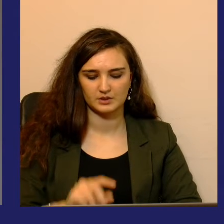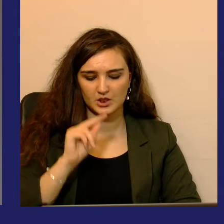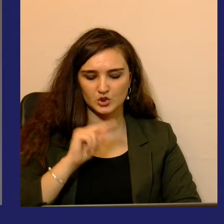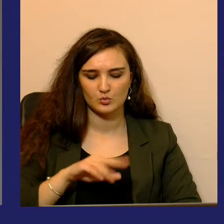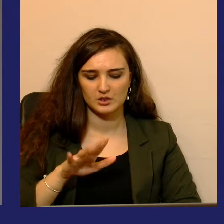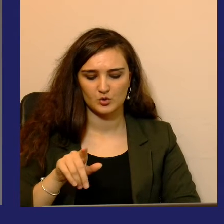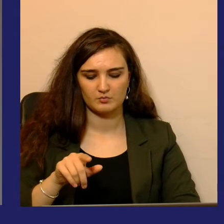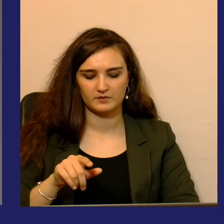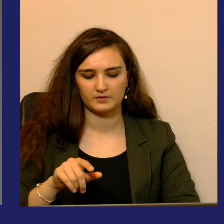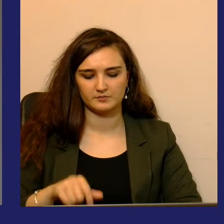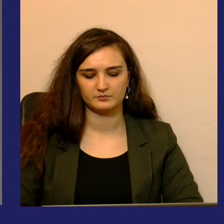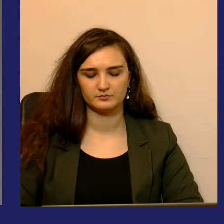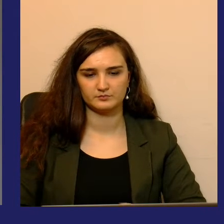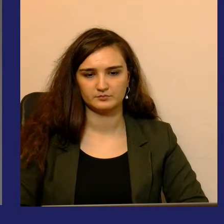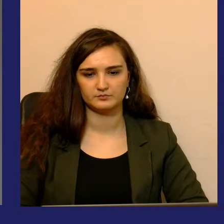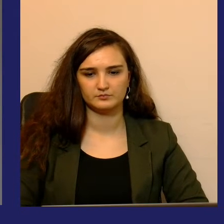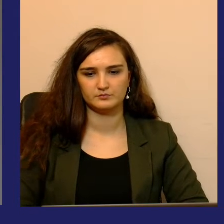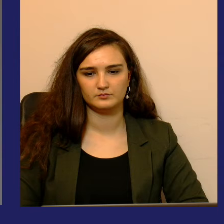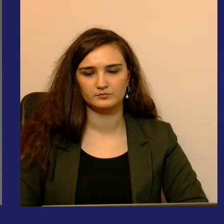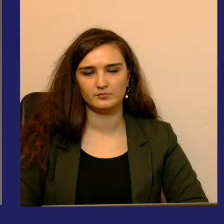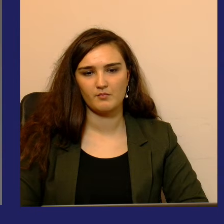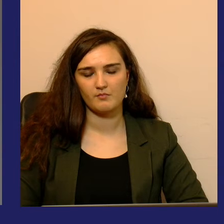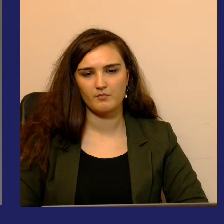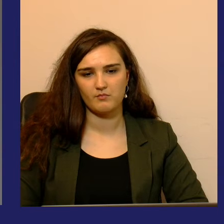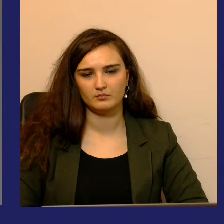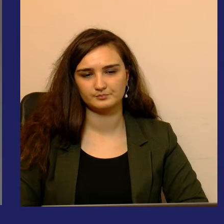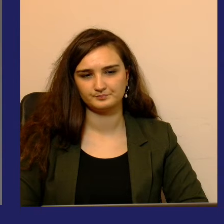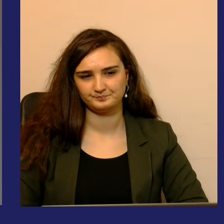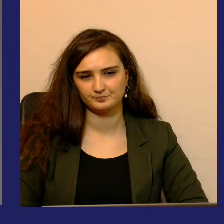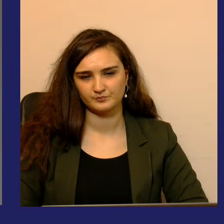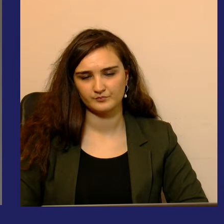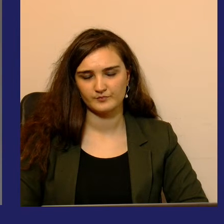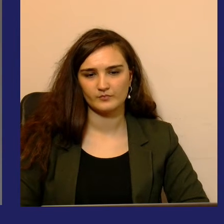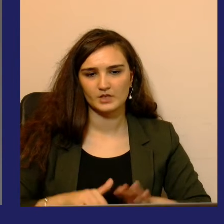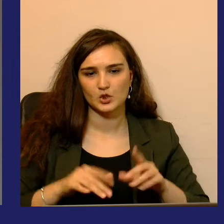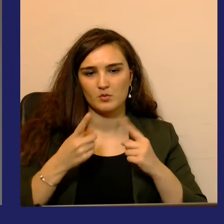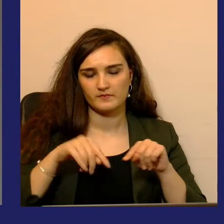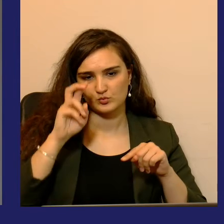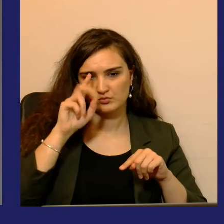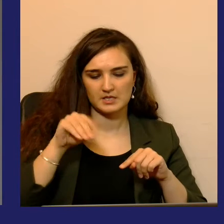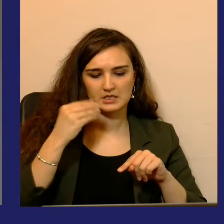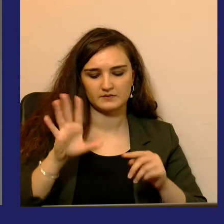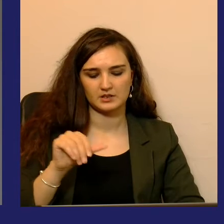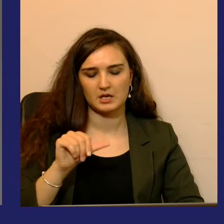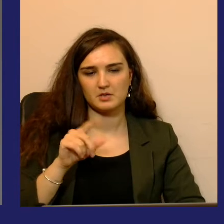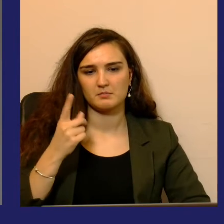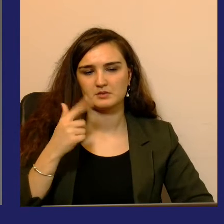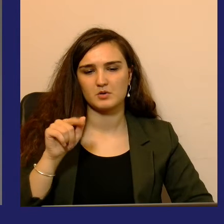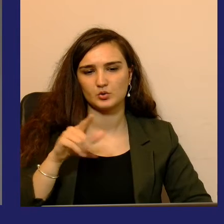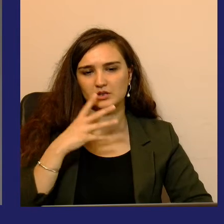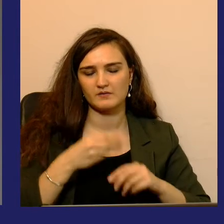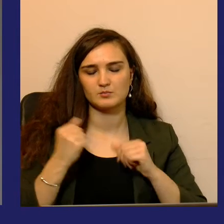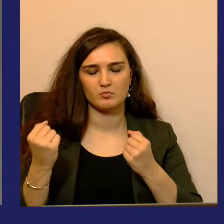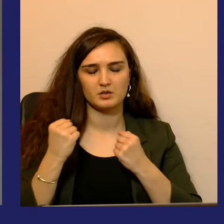food assistance to members of their own party. In Malaysia, emergency funds have been distributed along